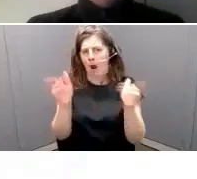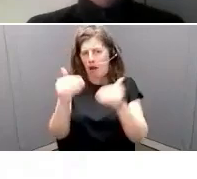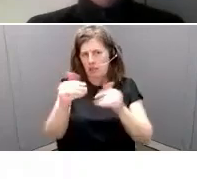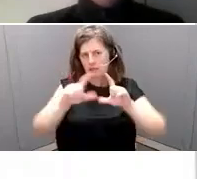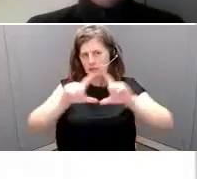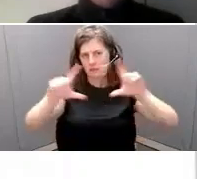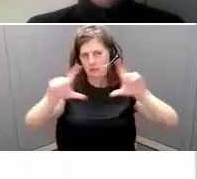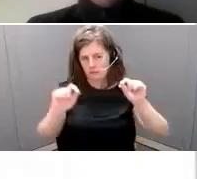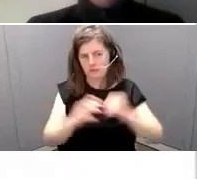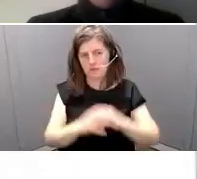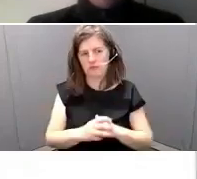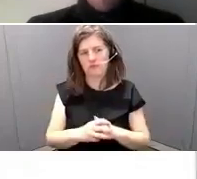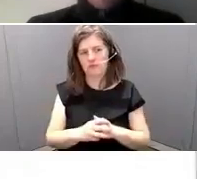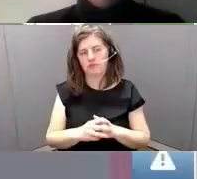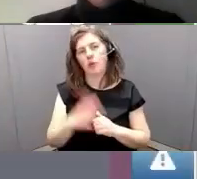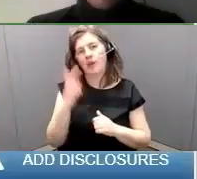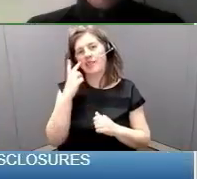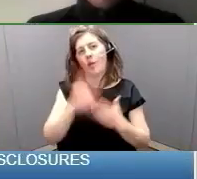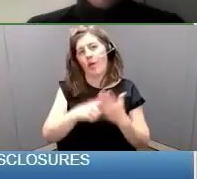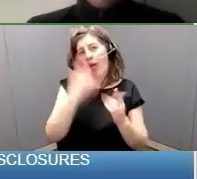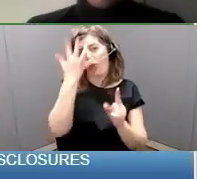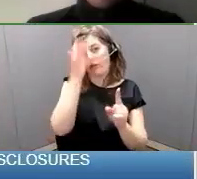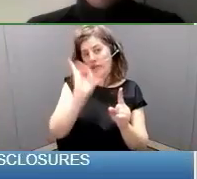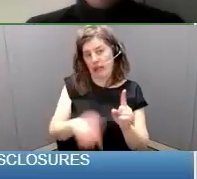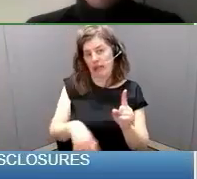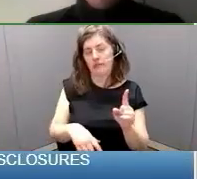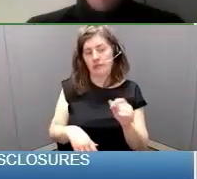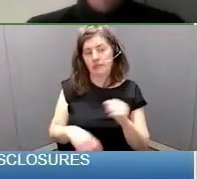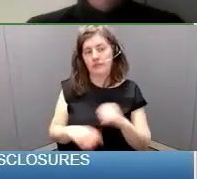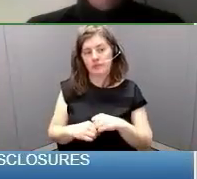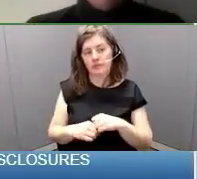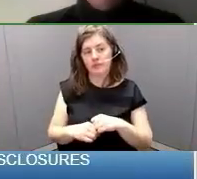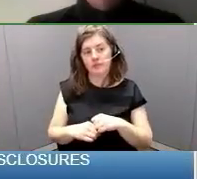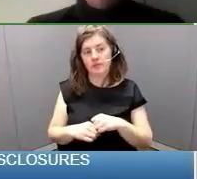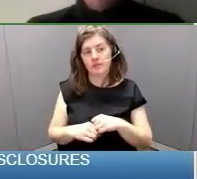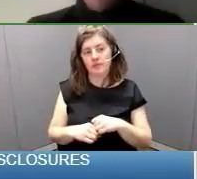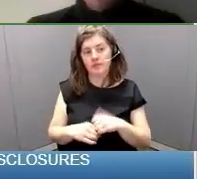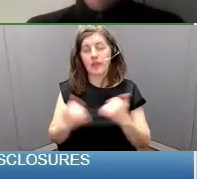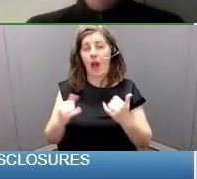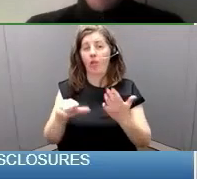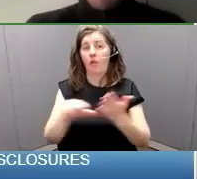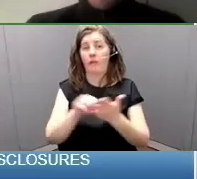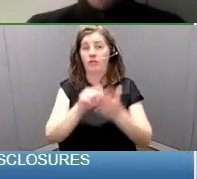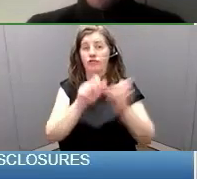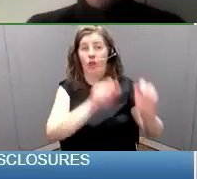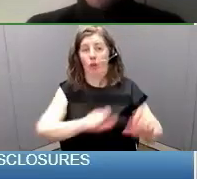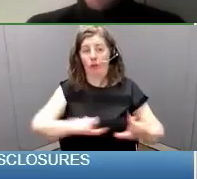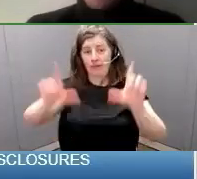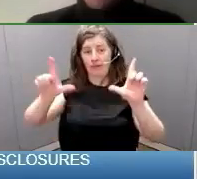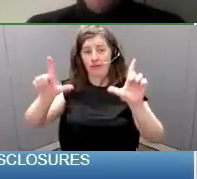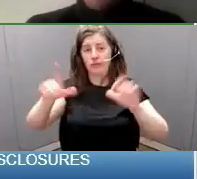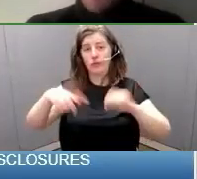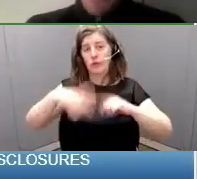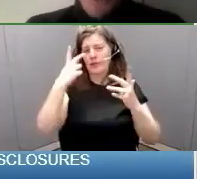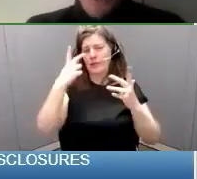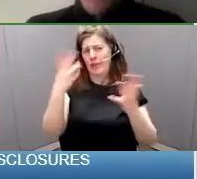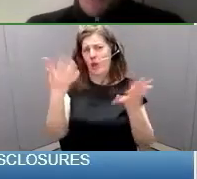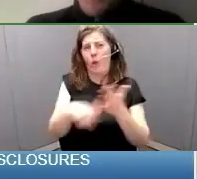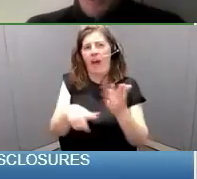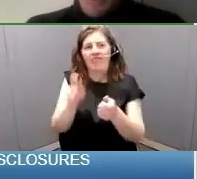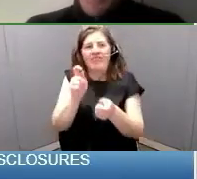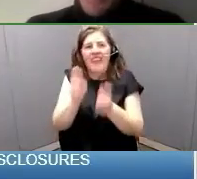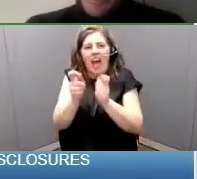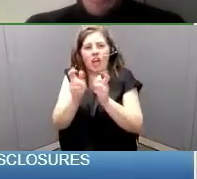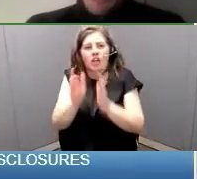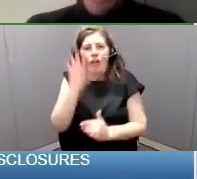So you can see what that looks like. Now that the page is loaded, you'll see what the editor